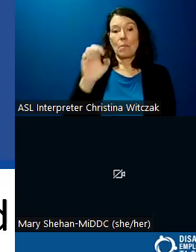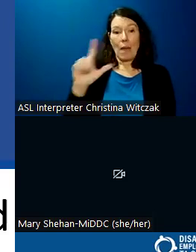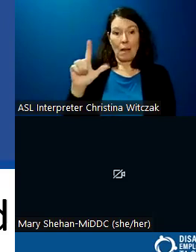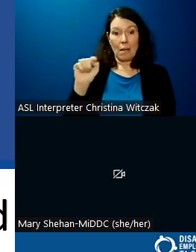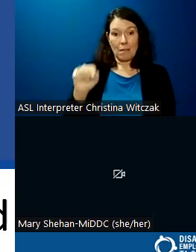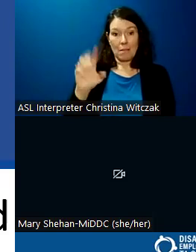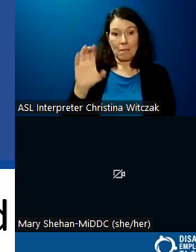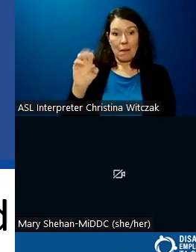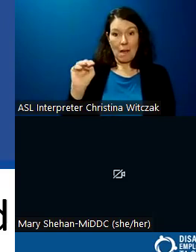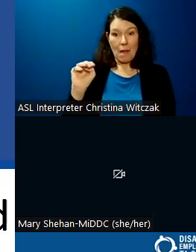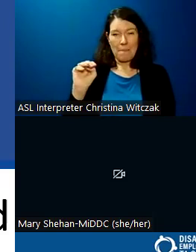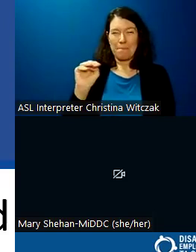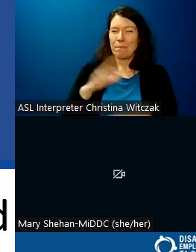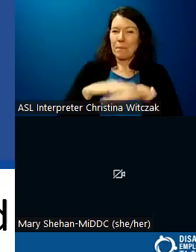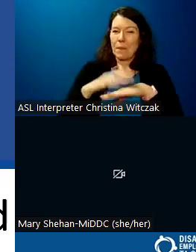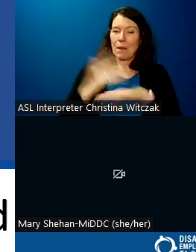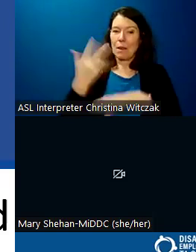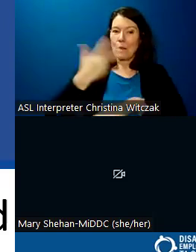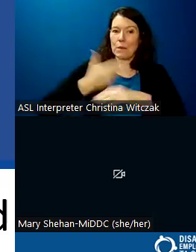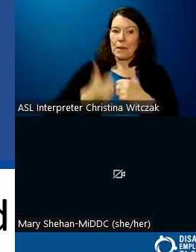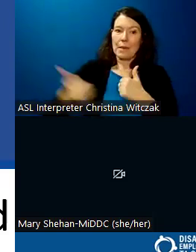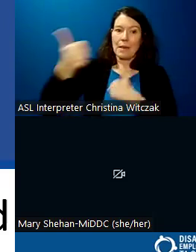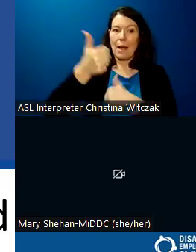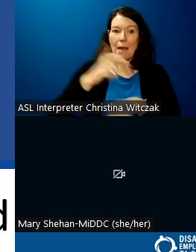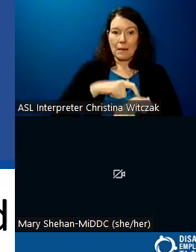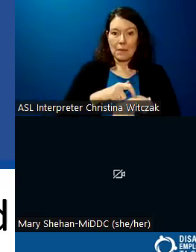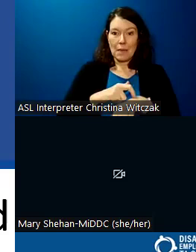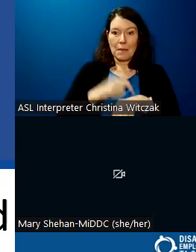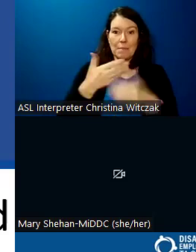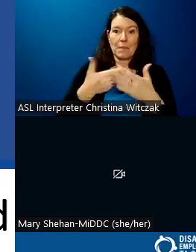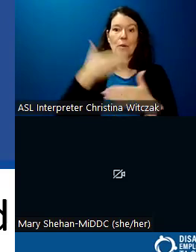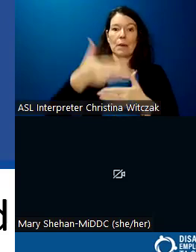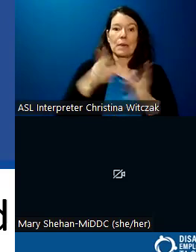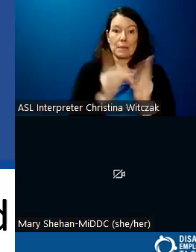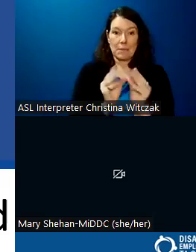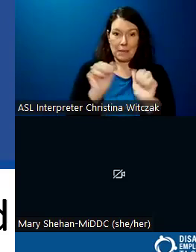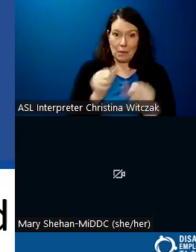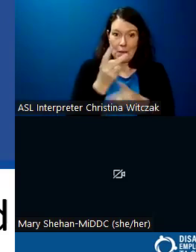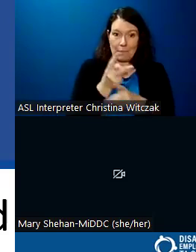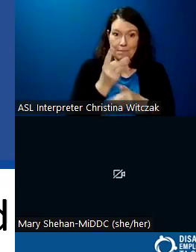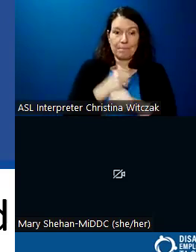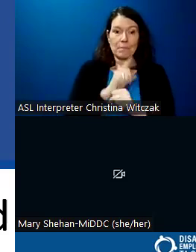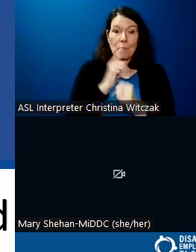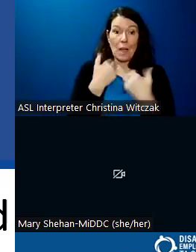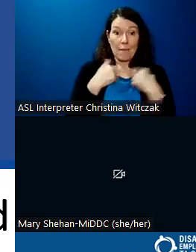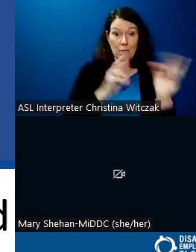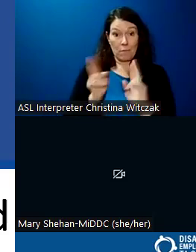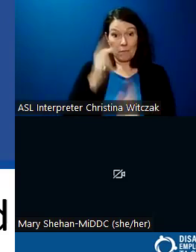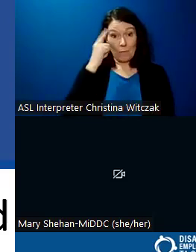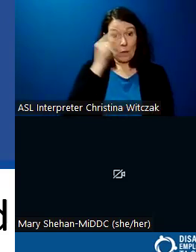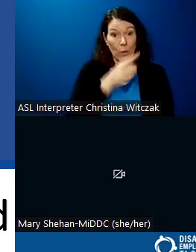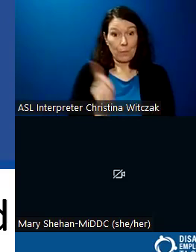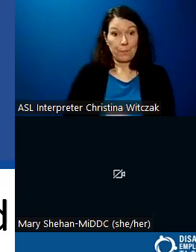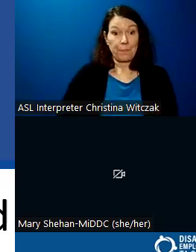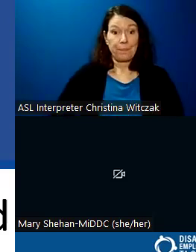aodemploymentta@gmail.com at least 3 days in advance of the next session so that we can take care of that and have that service